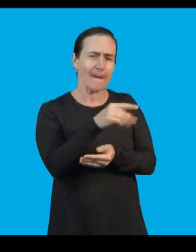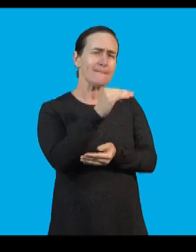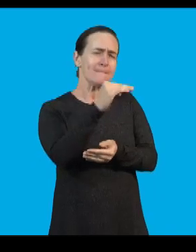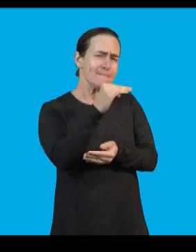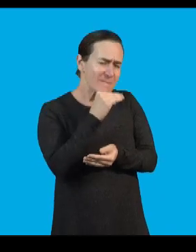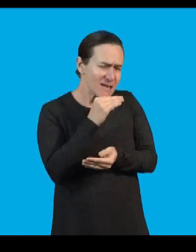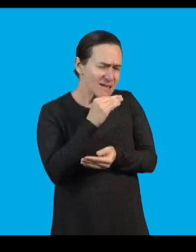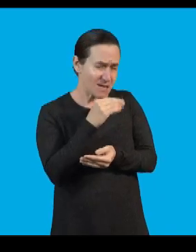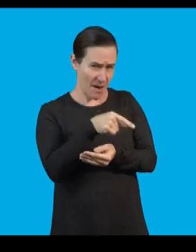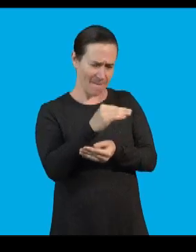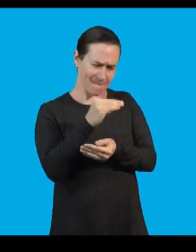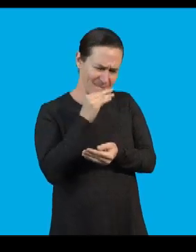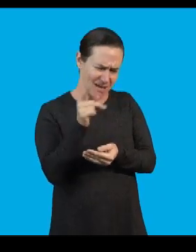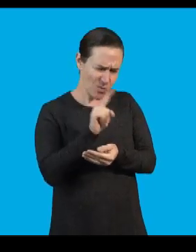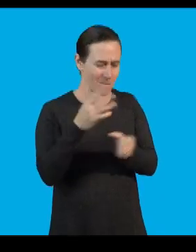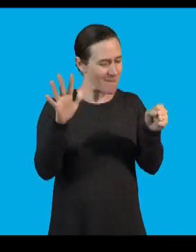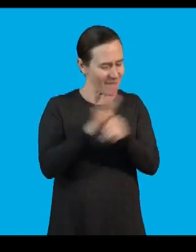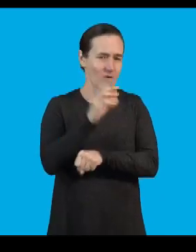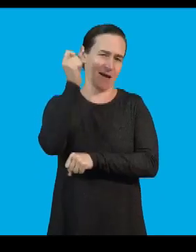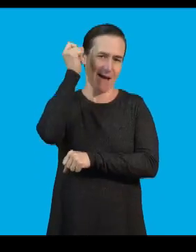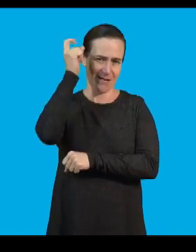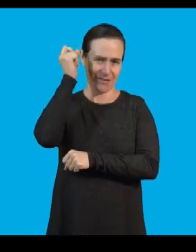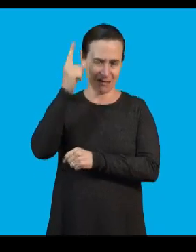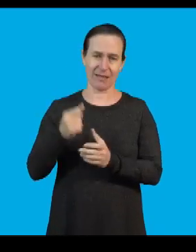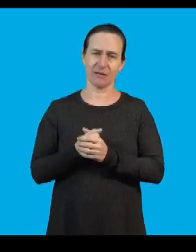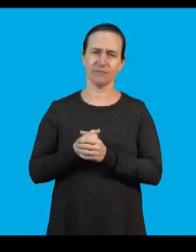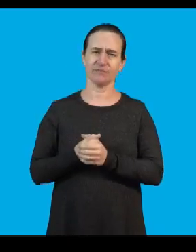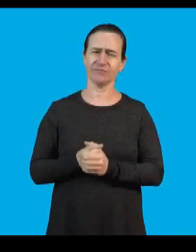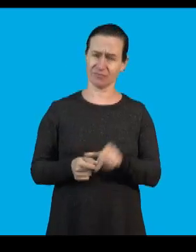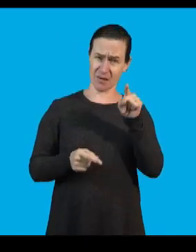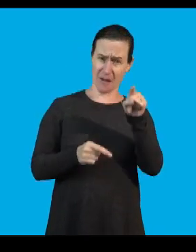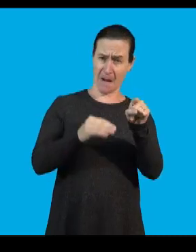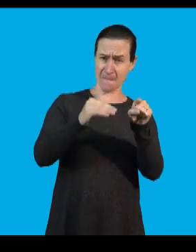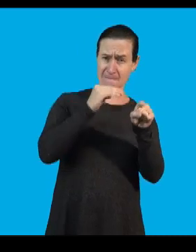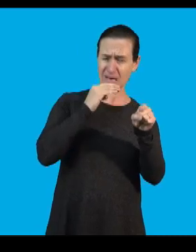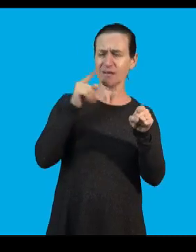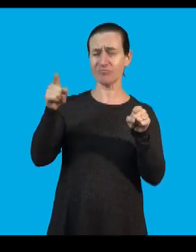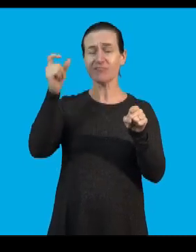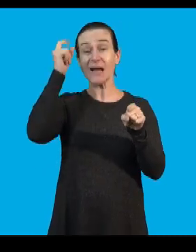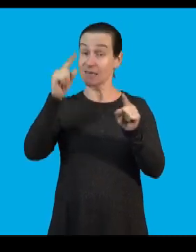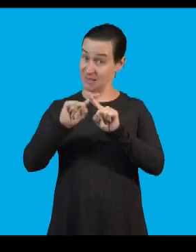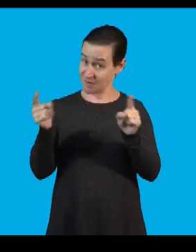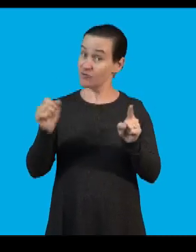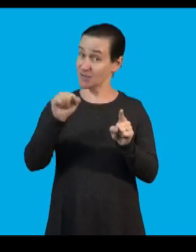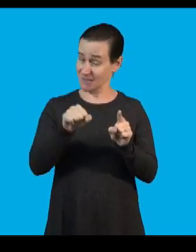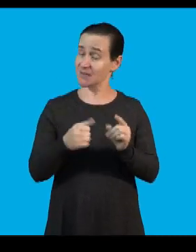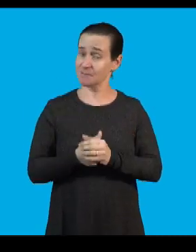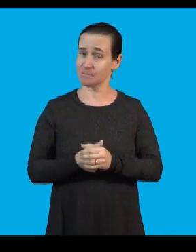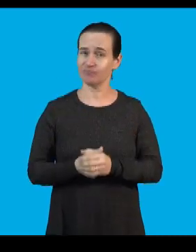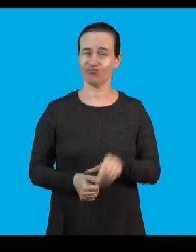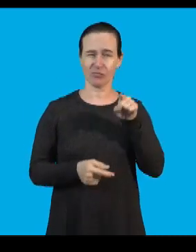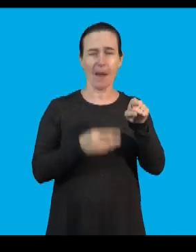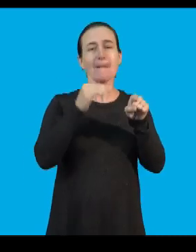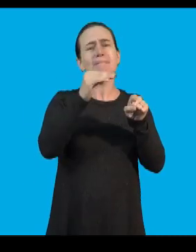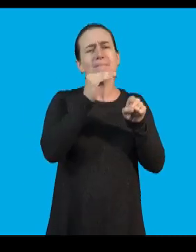meaning, but also for understanding, all right? So there's a difference between the two, right? Remember, when